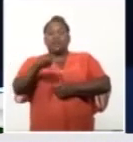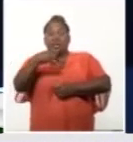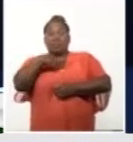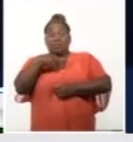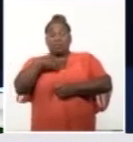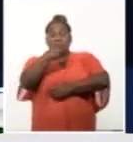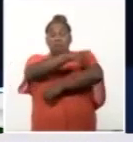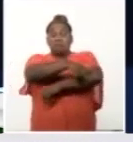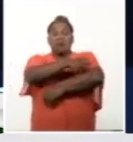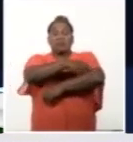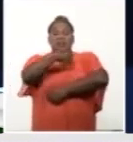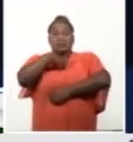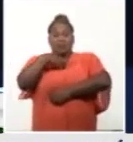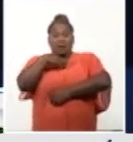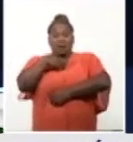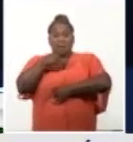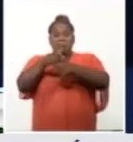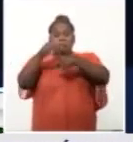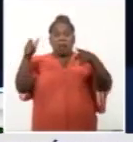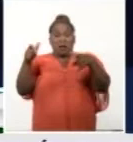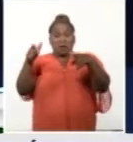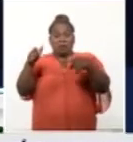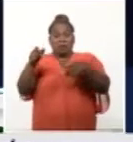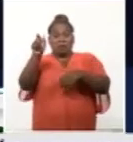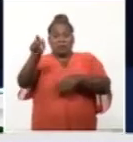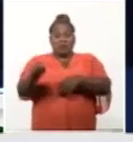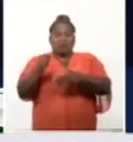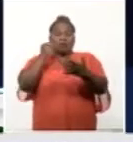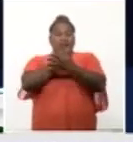highest number of confirmed cases.